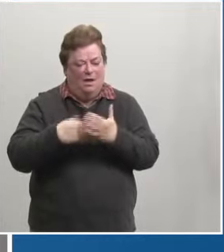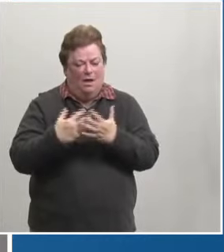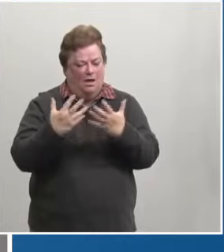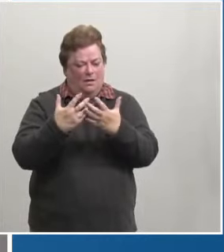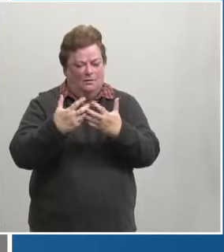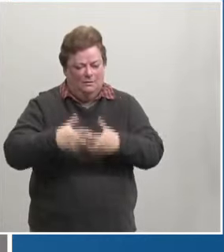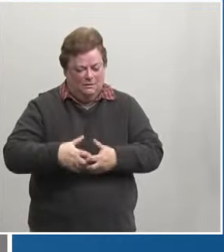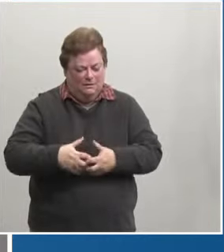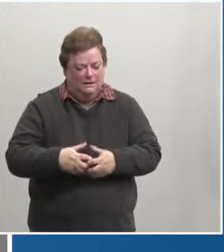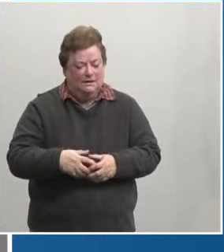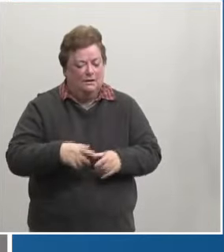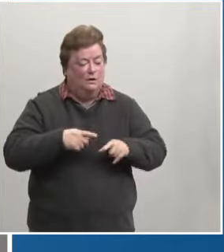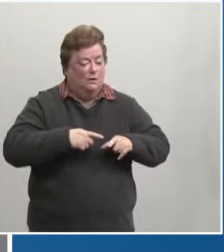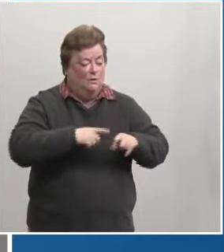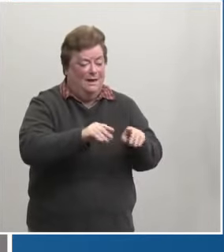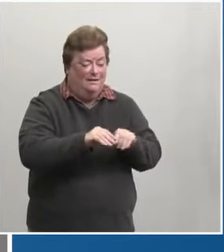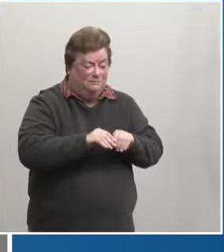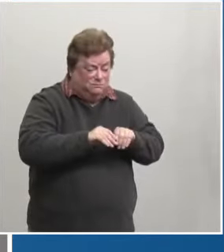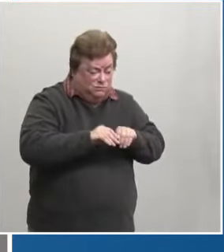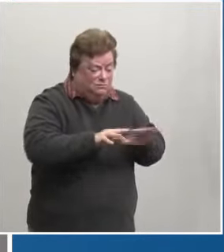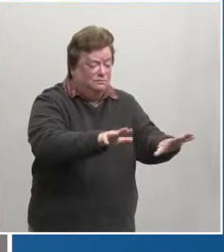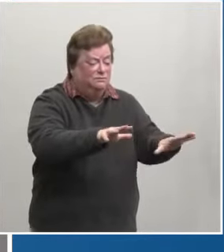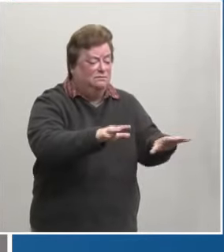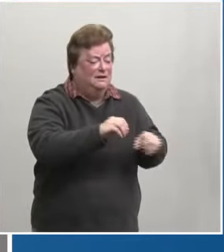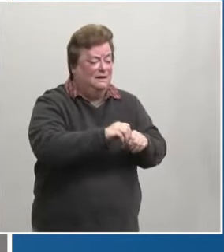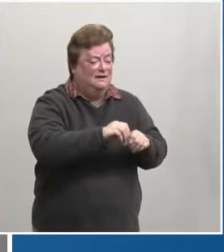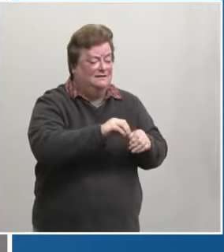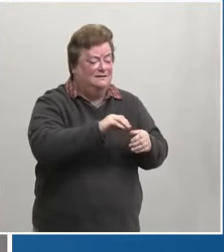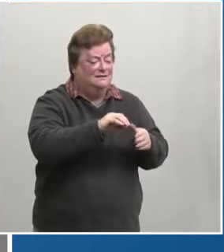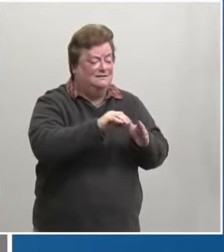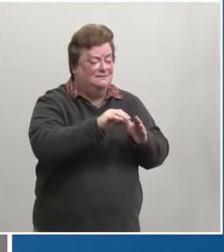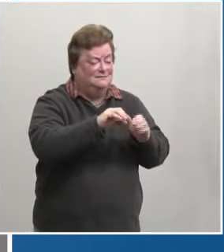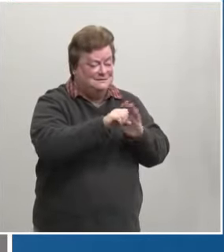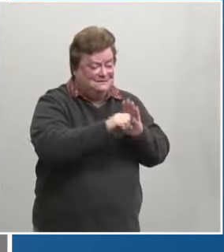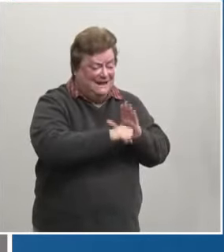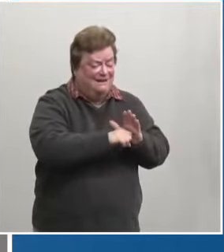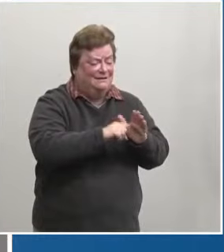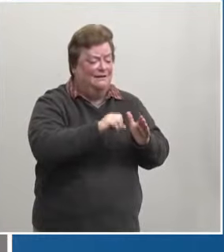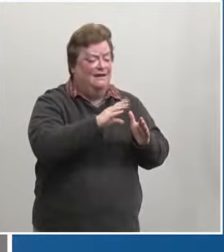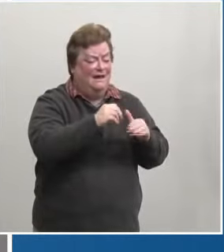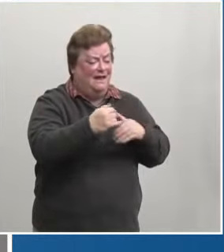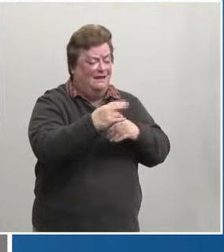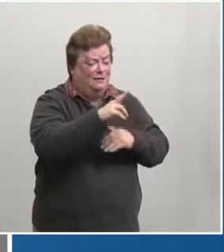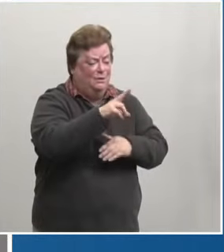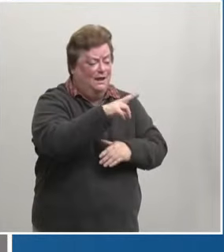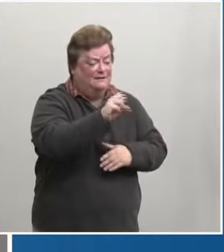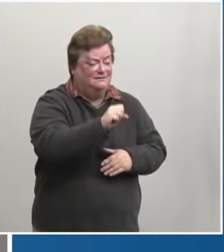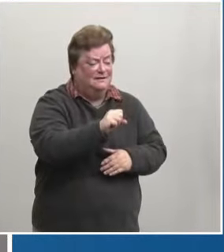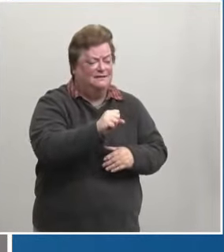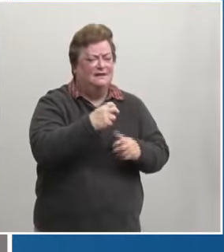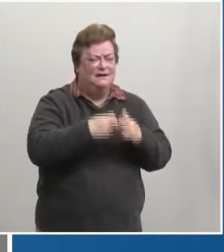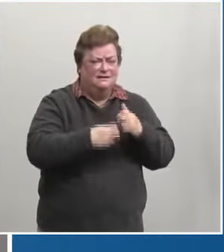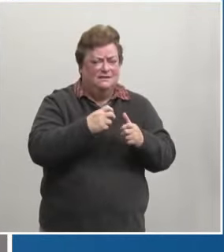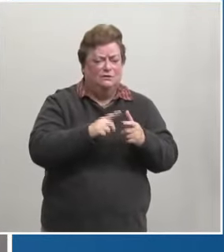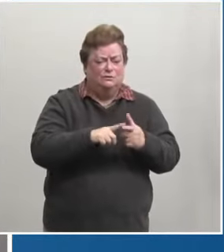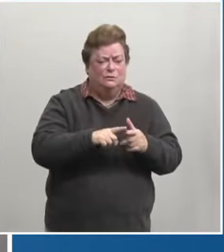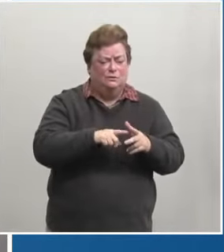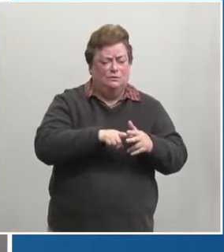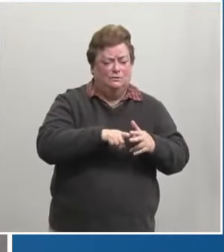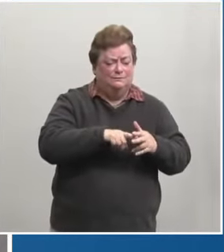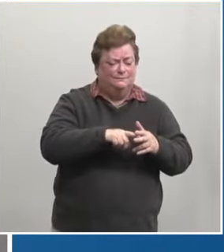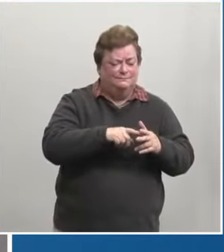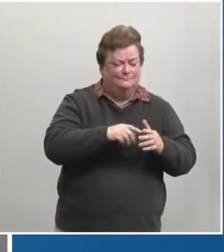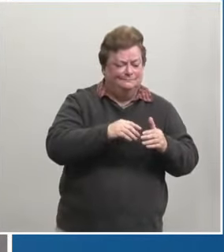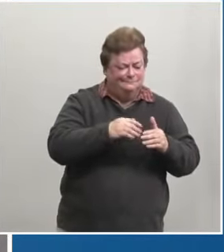have a raging outbreak here and across the state and across the country, it will be difficult to resume life as we knew